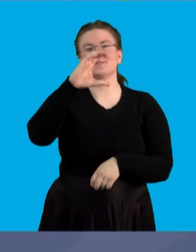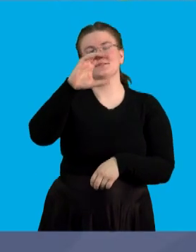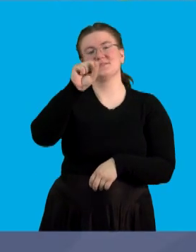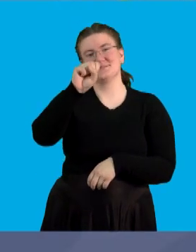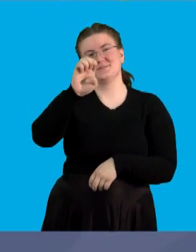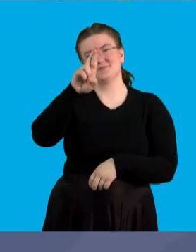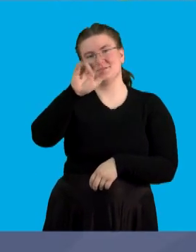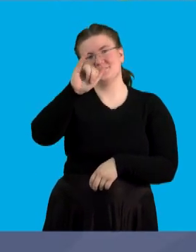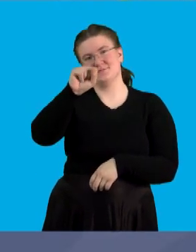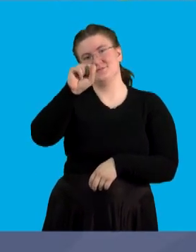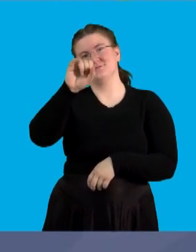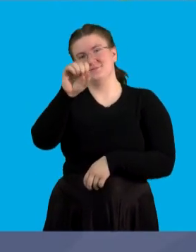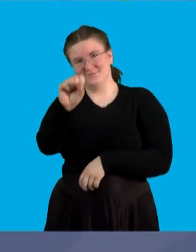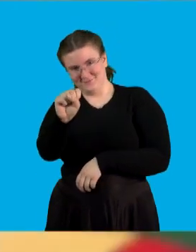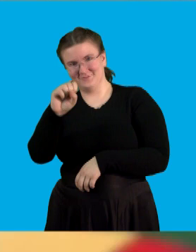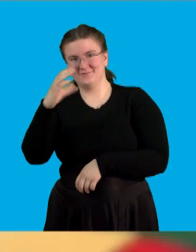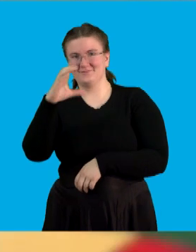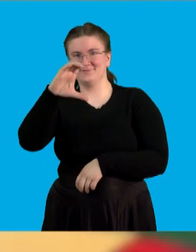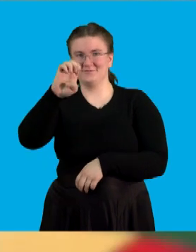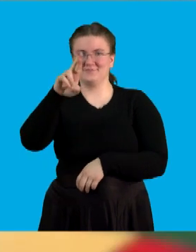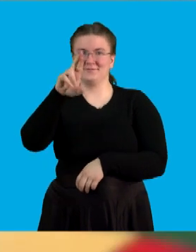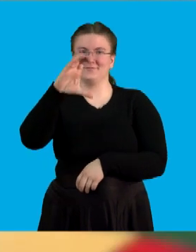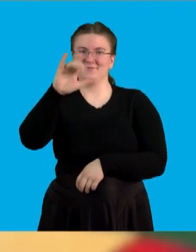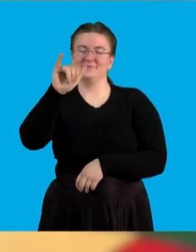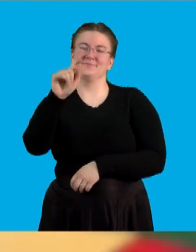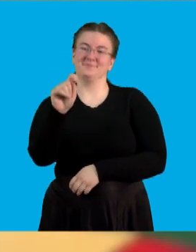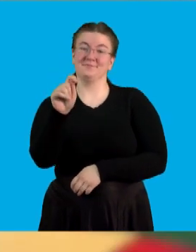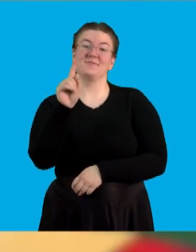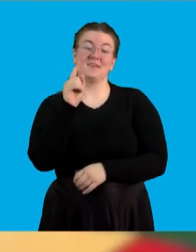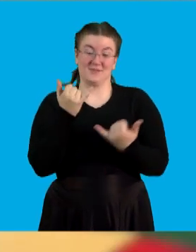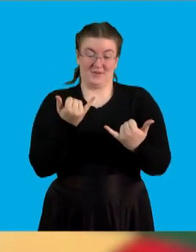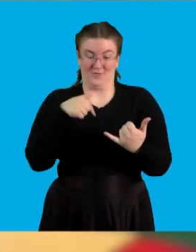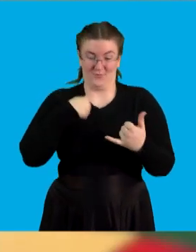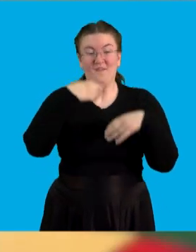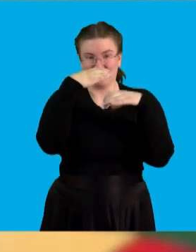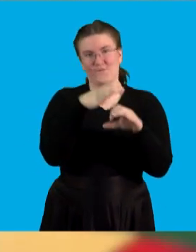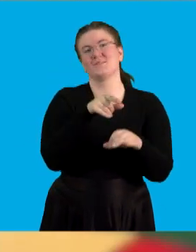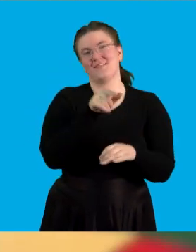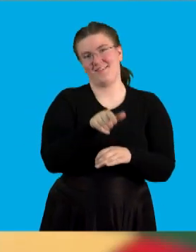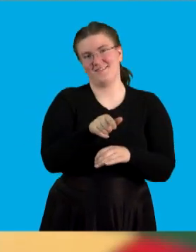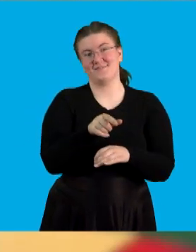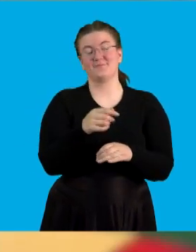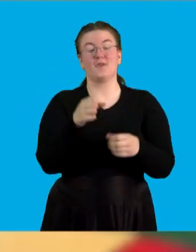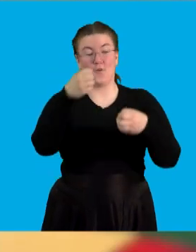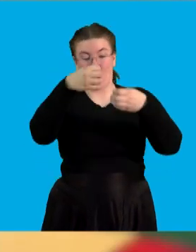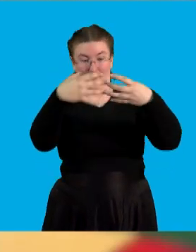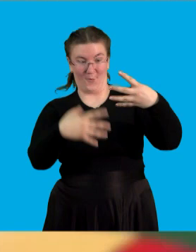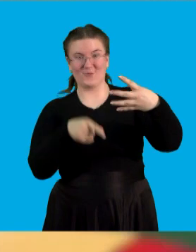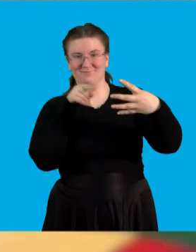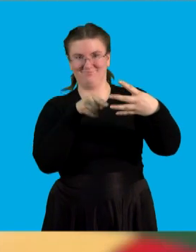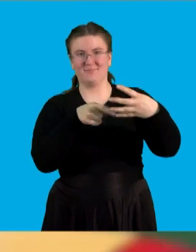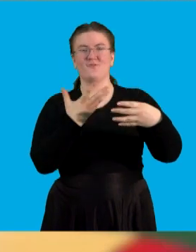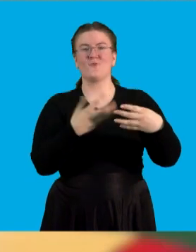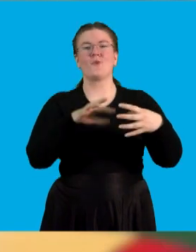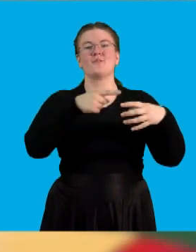series circuit. So throughout this lesson, we're going to be diving deep into what a series circuit entails and what are the components that are making up a